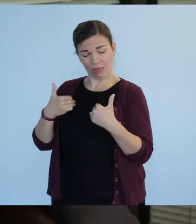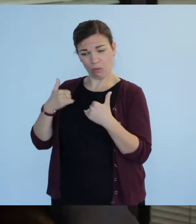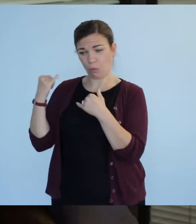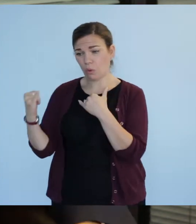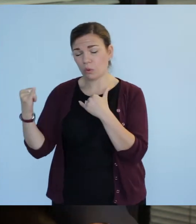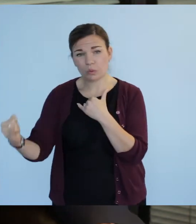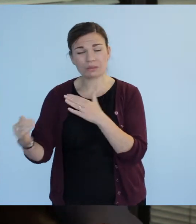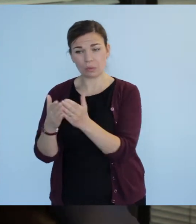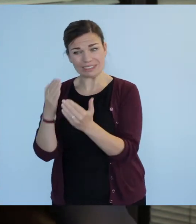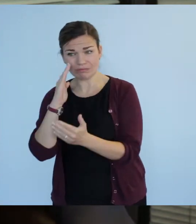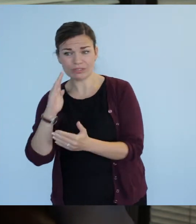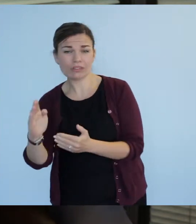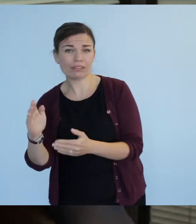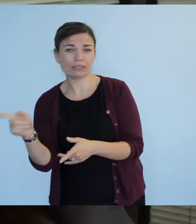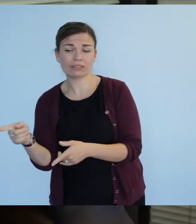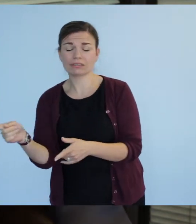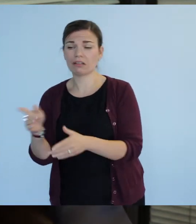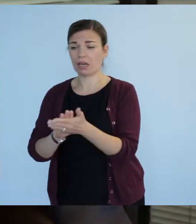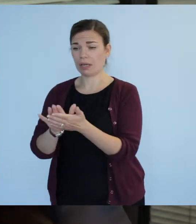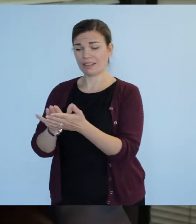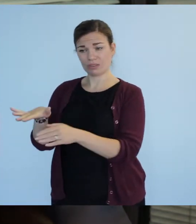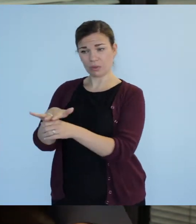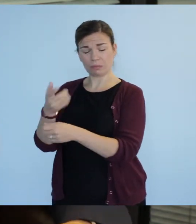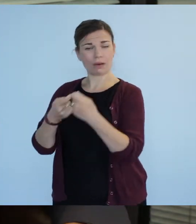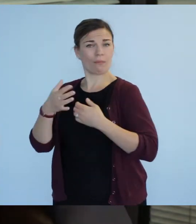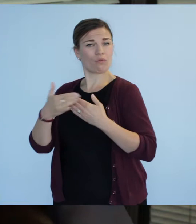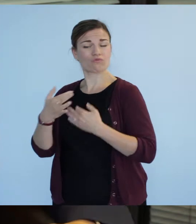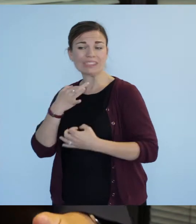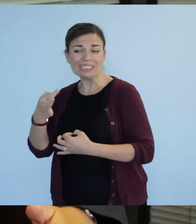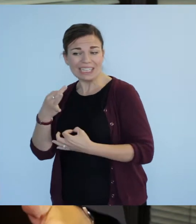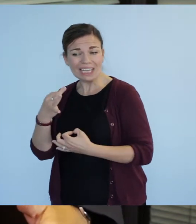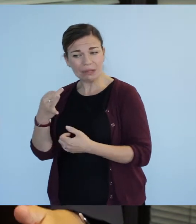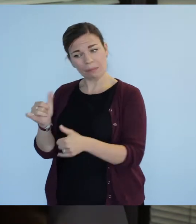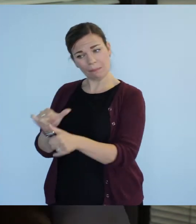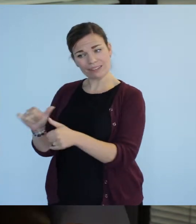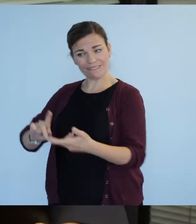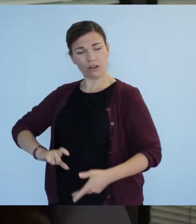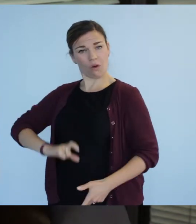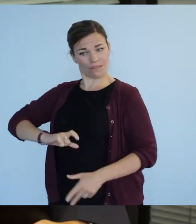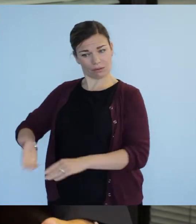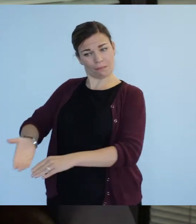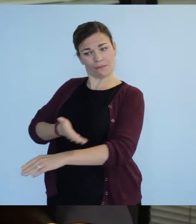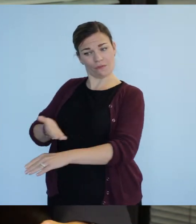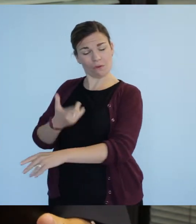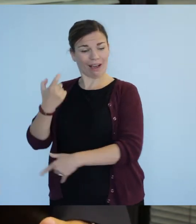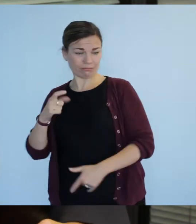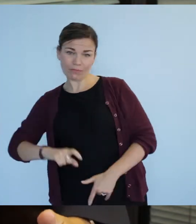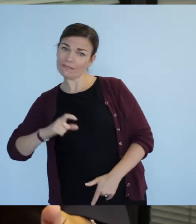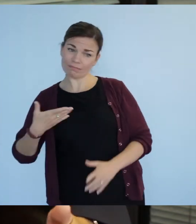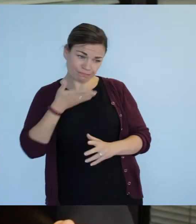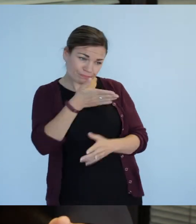serious, and putting them into a higher risk situation than if they had the confidence and felt able to access those